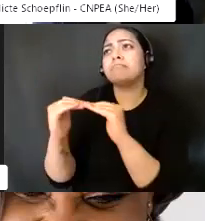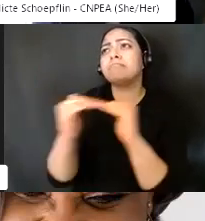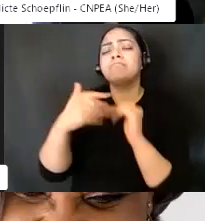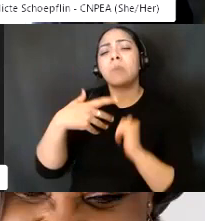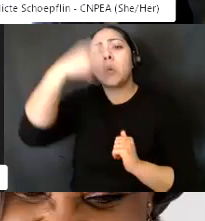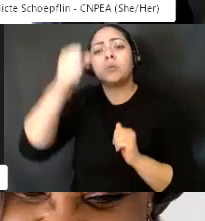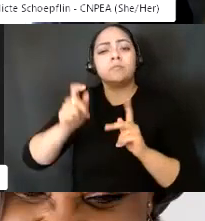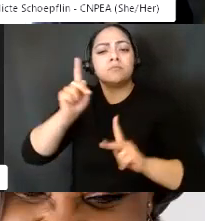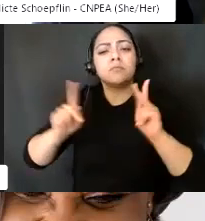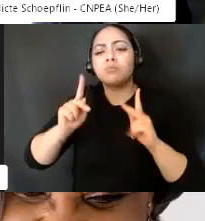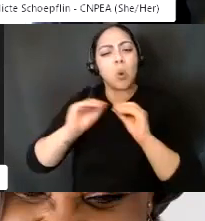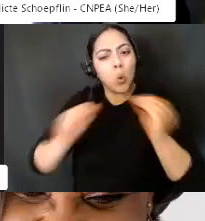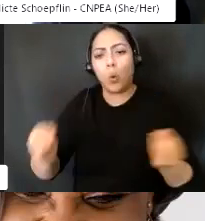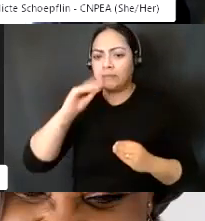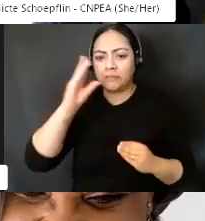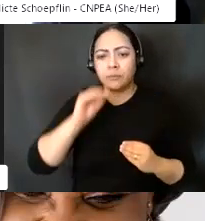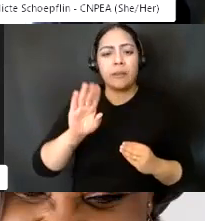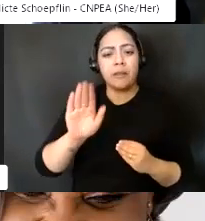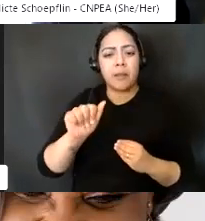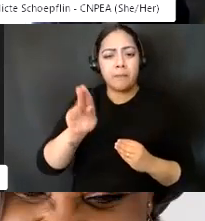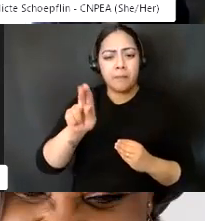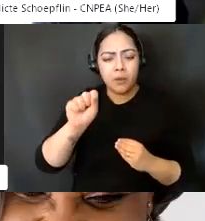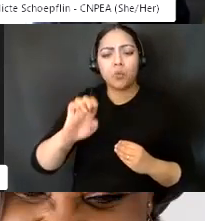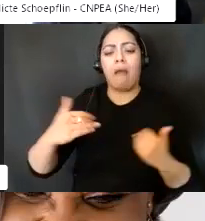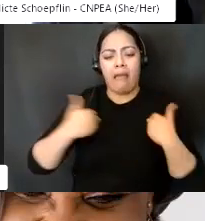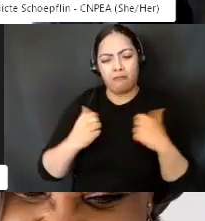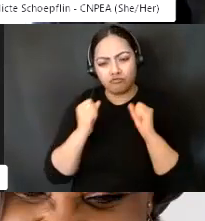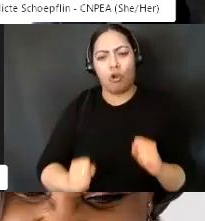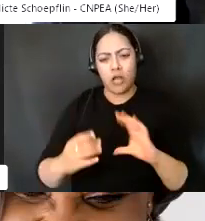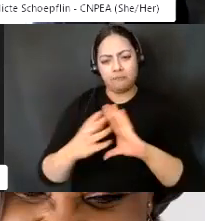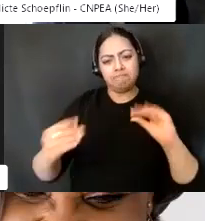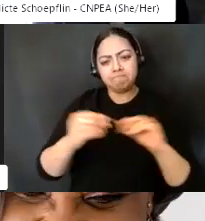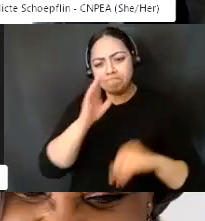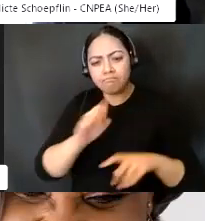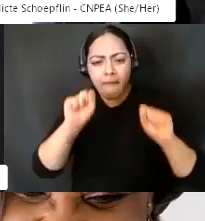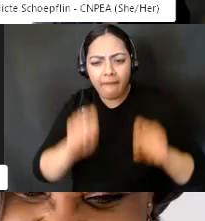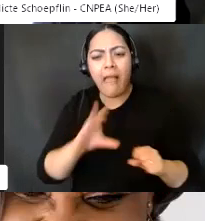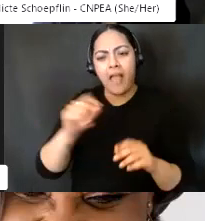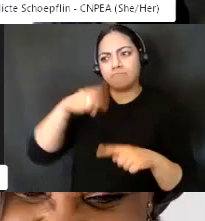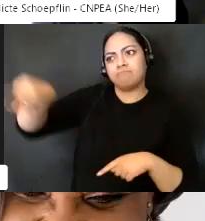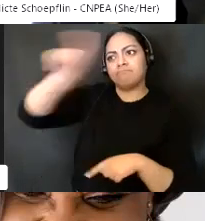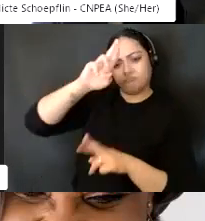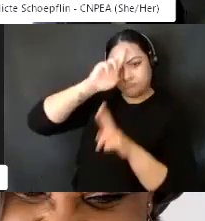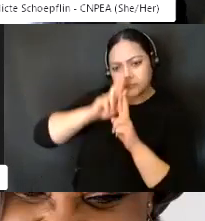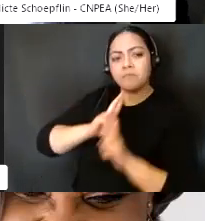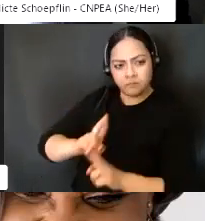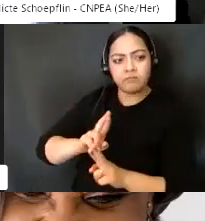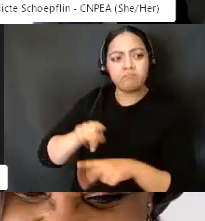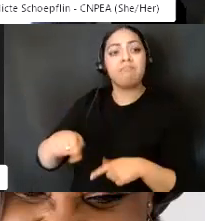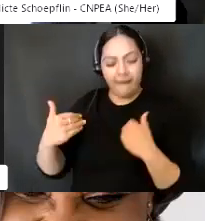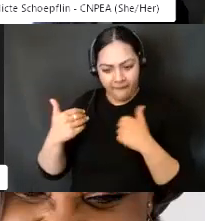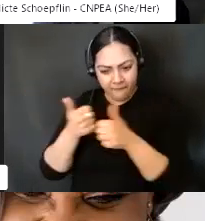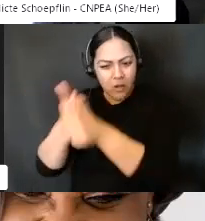a strong voice, feel safe and respected. And they are mandated as an organization to support the implementation